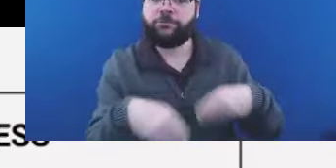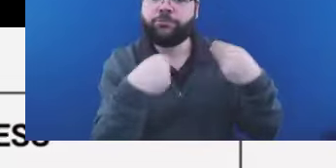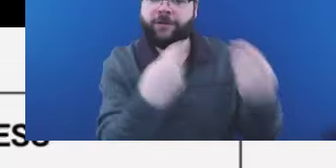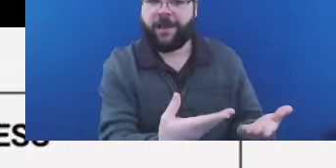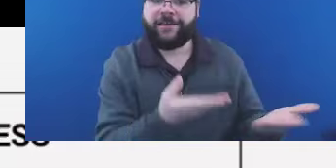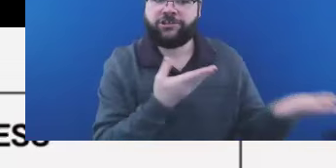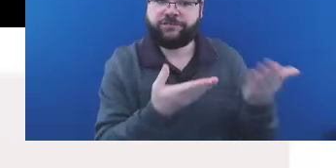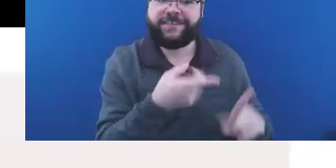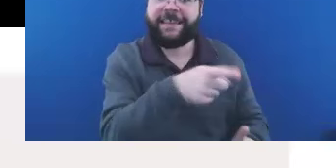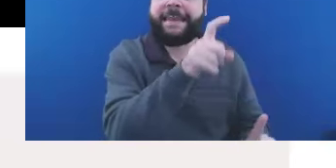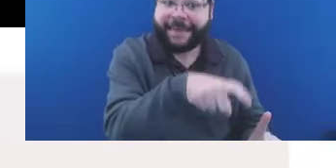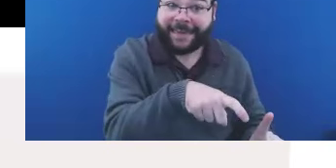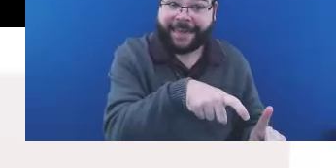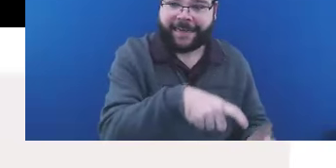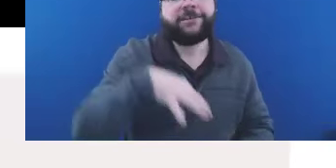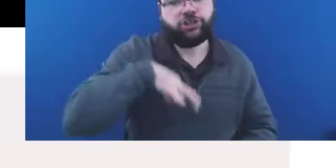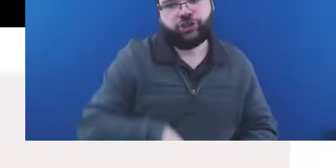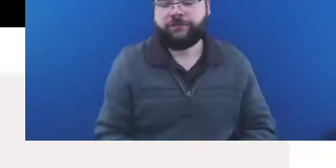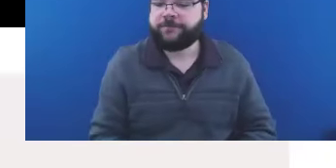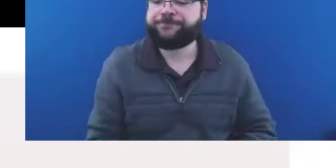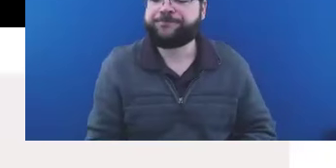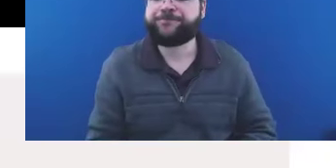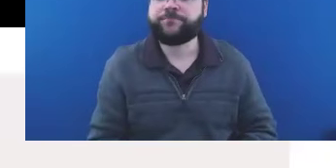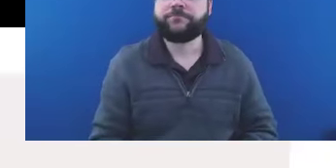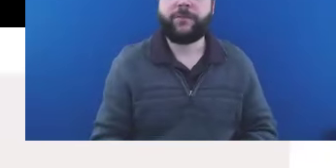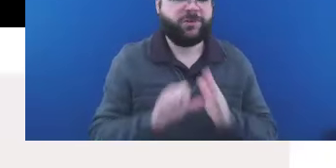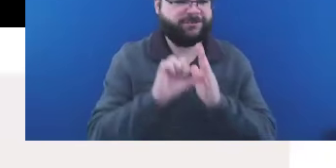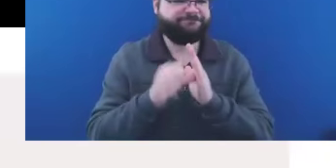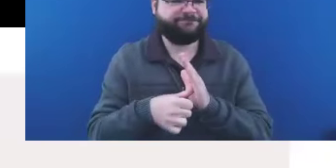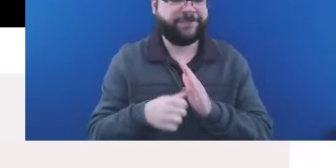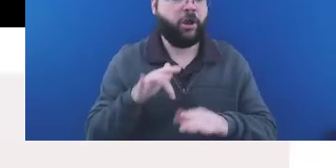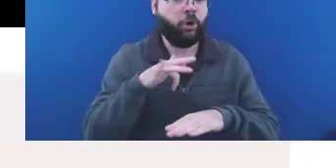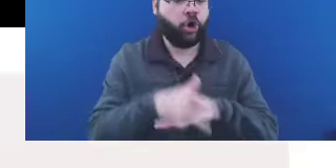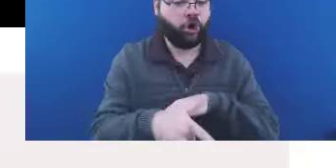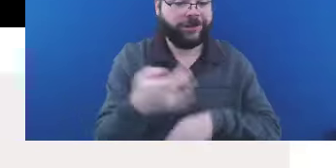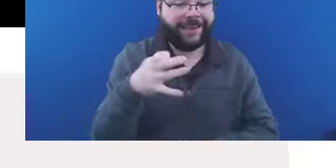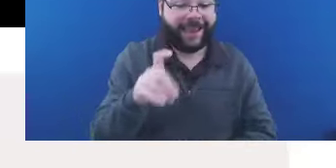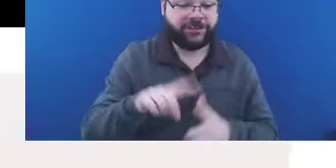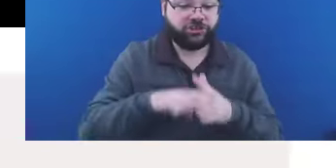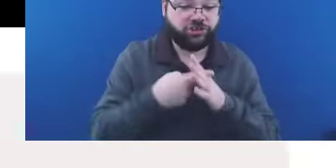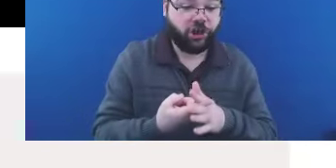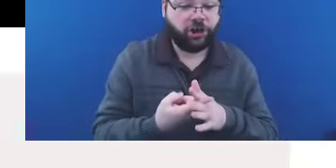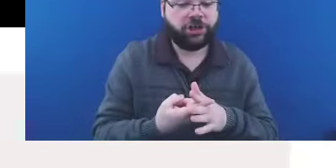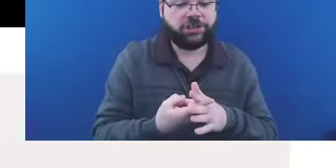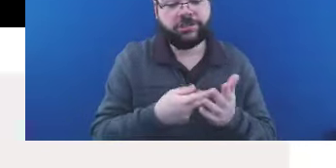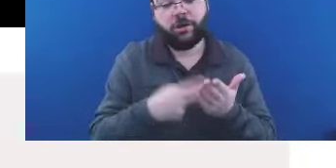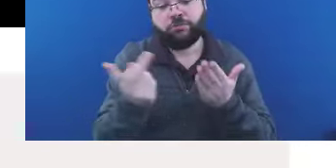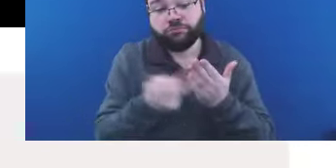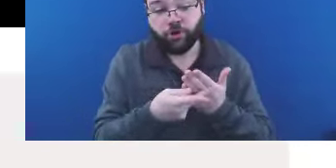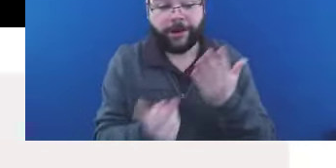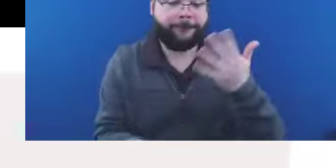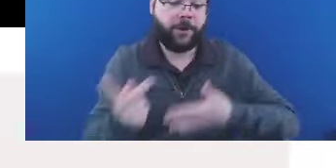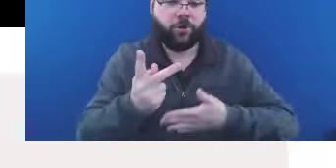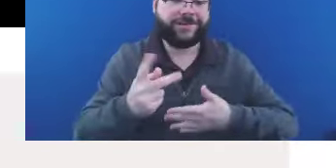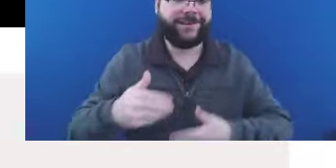deserve. Just quickly, I wanted to point out how Early Head Start and Head Start programs prioritize young